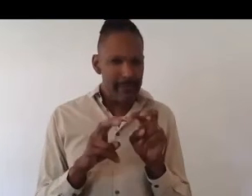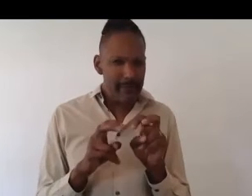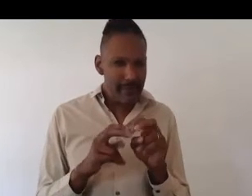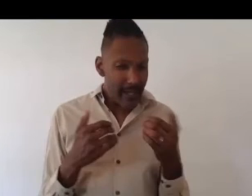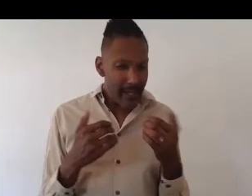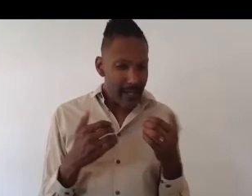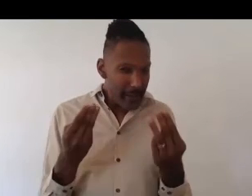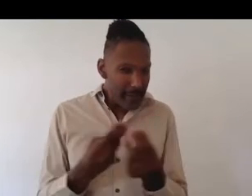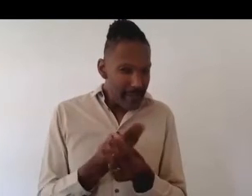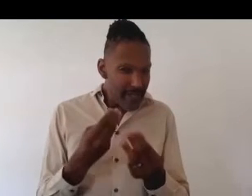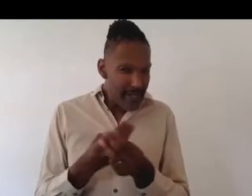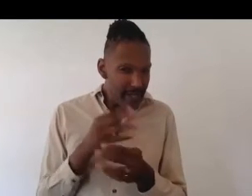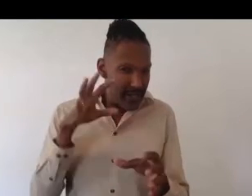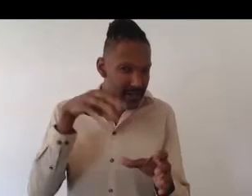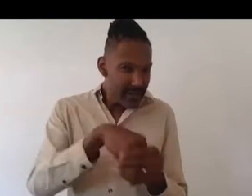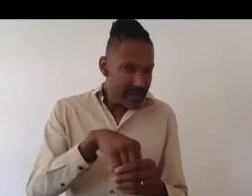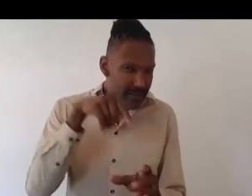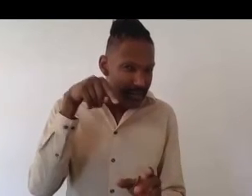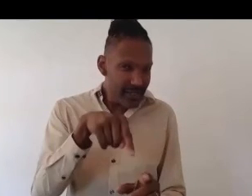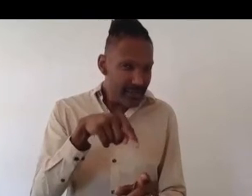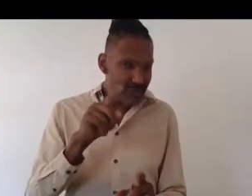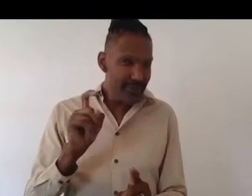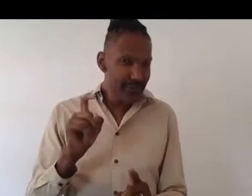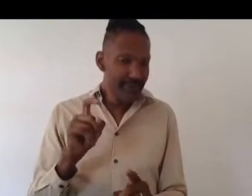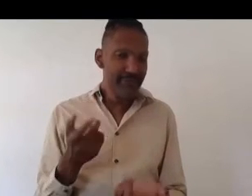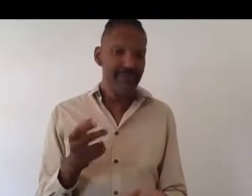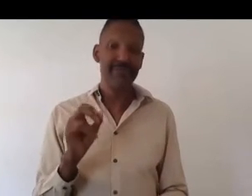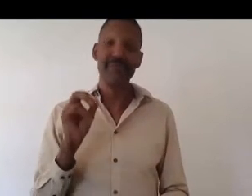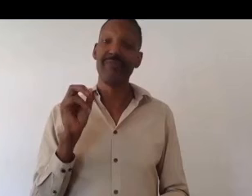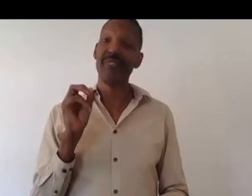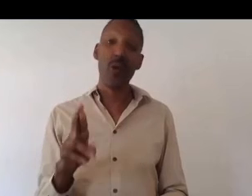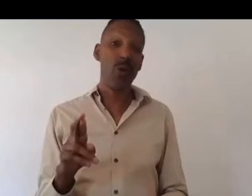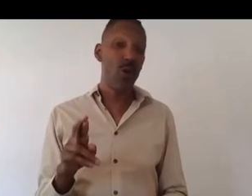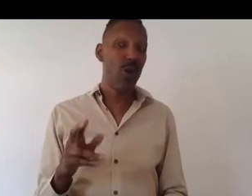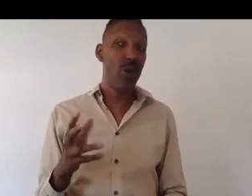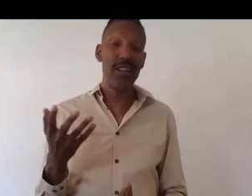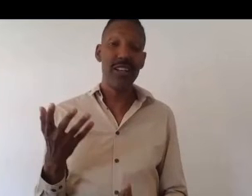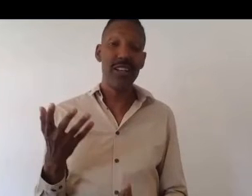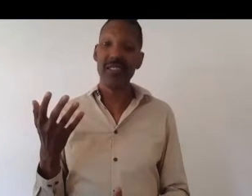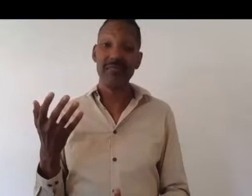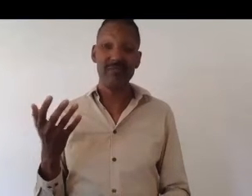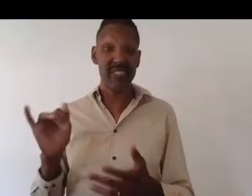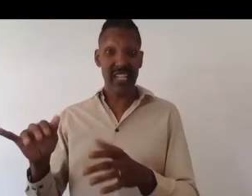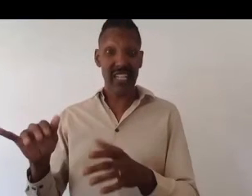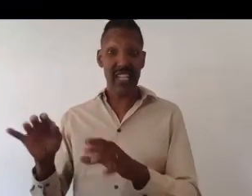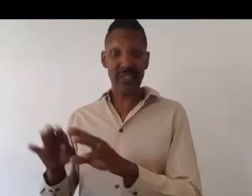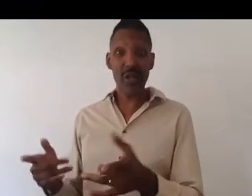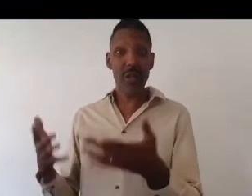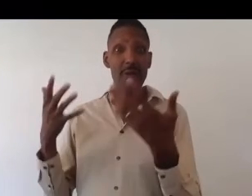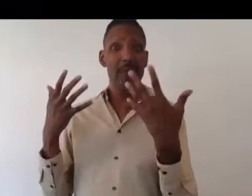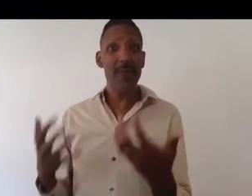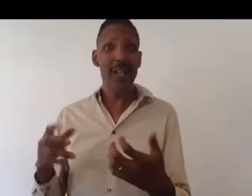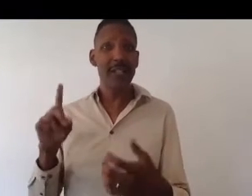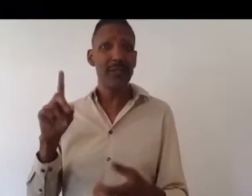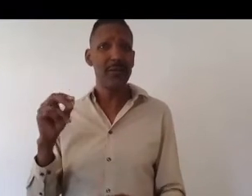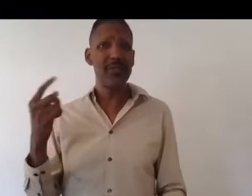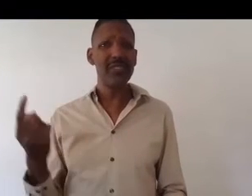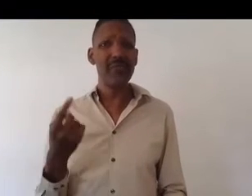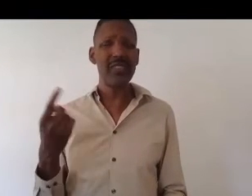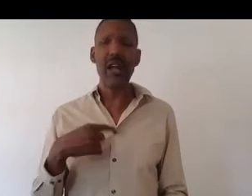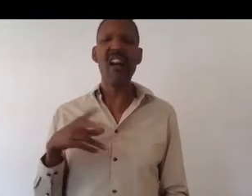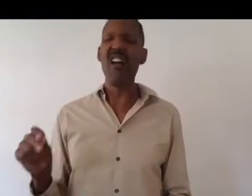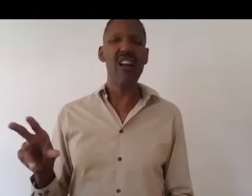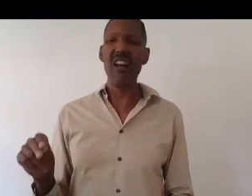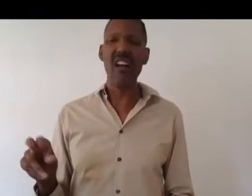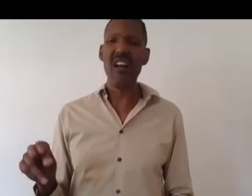vocabulary. Let them test out something you haven't usually said yes to, if it's safe. And really find